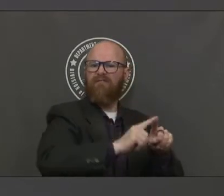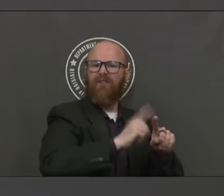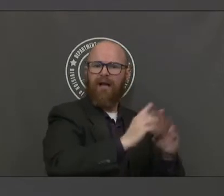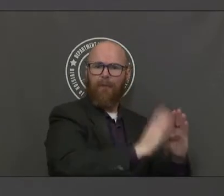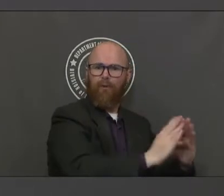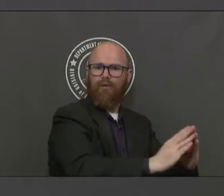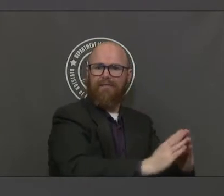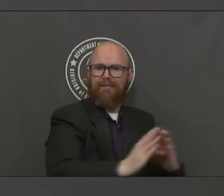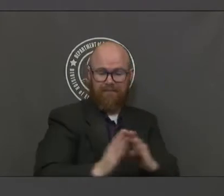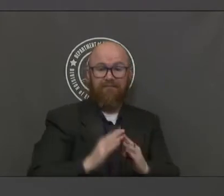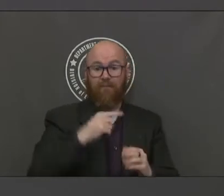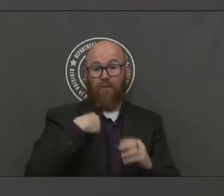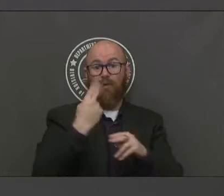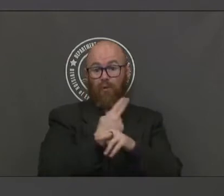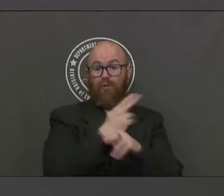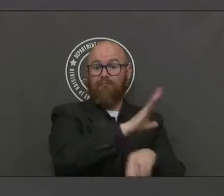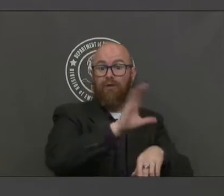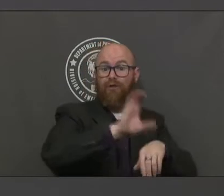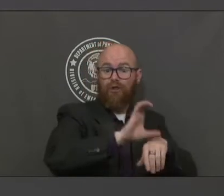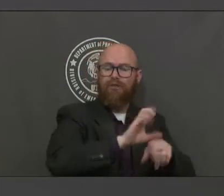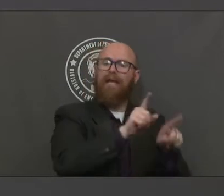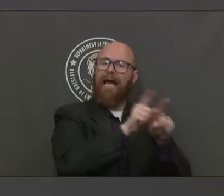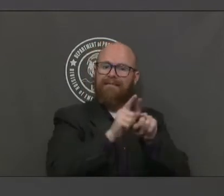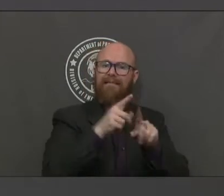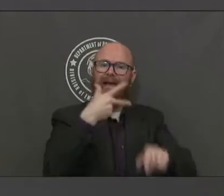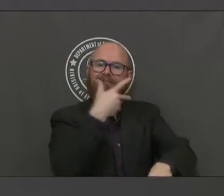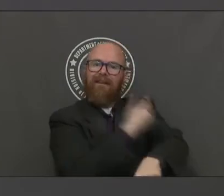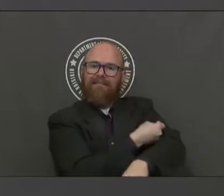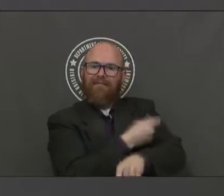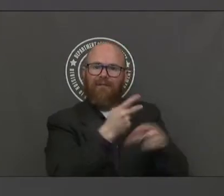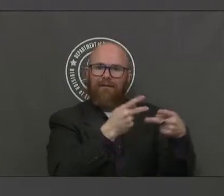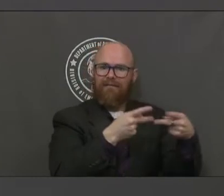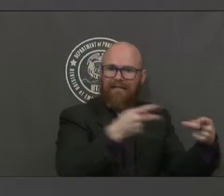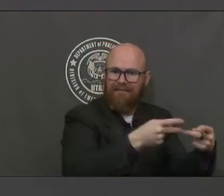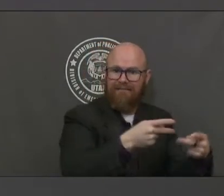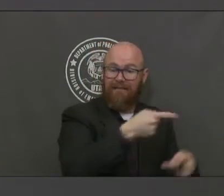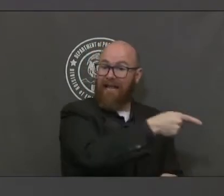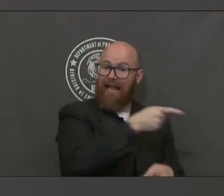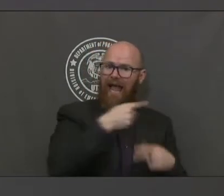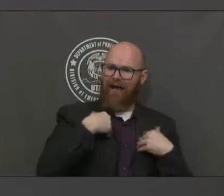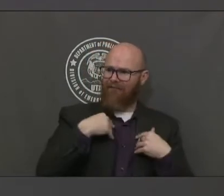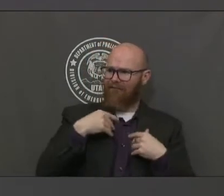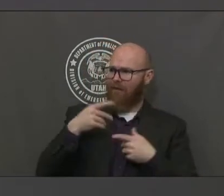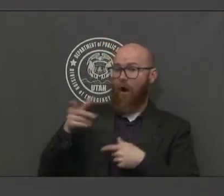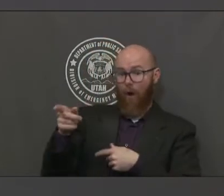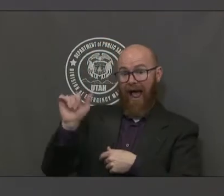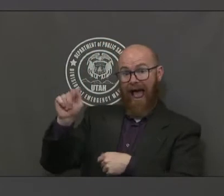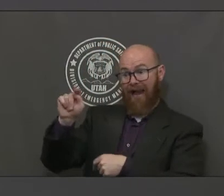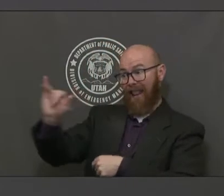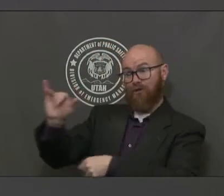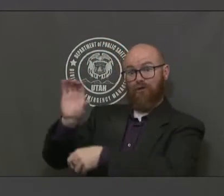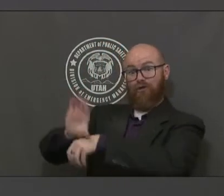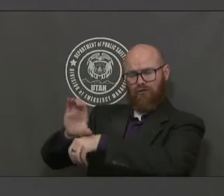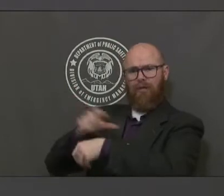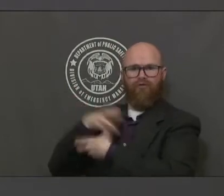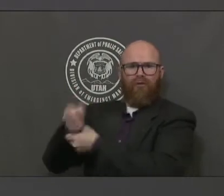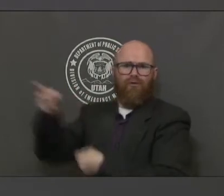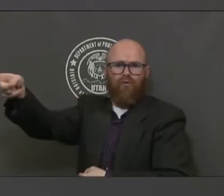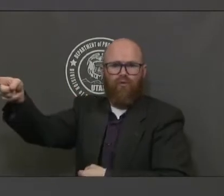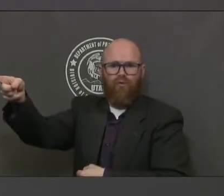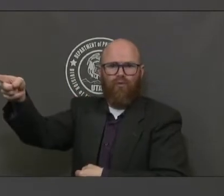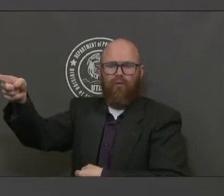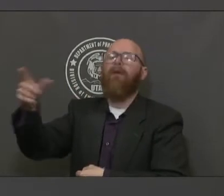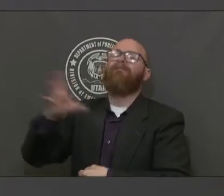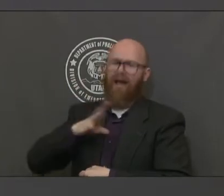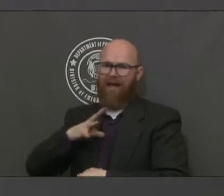have vaccination sites at the churches, right? With people that they trust, people that they believe in, instead of,